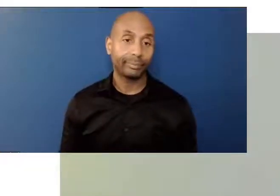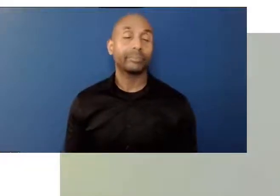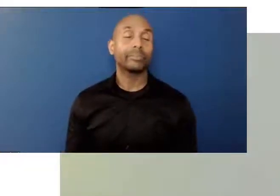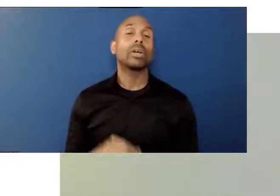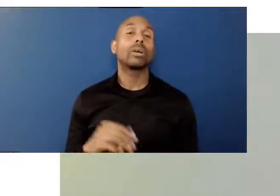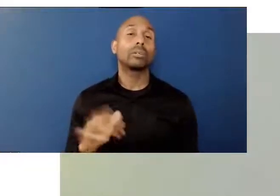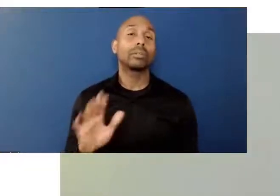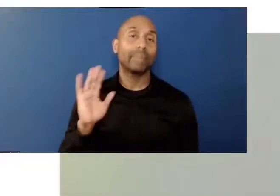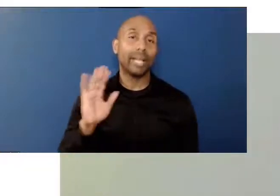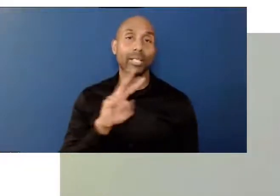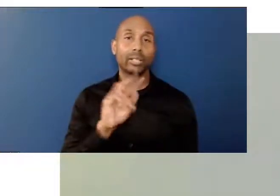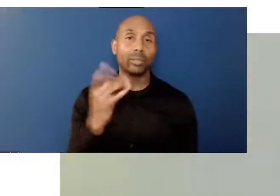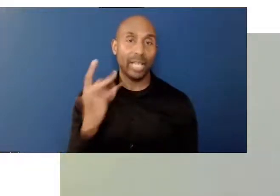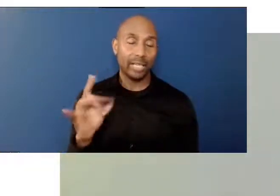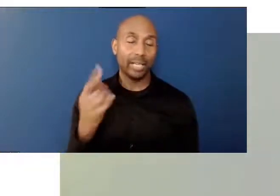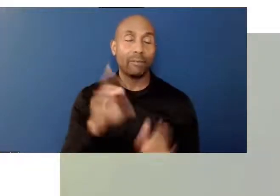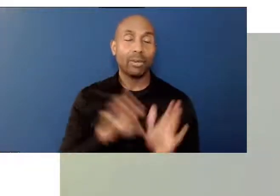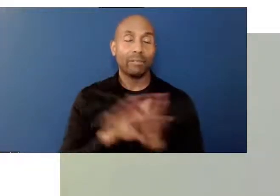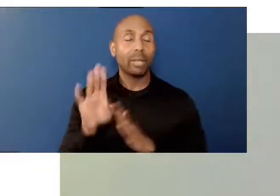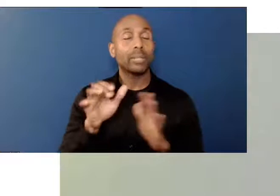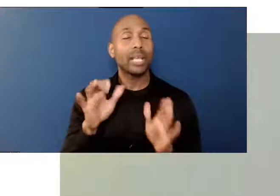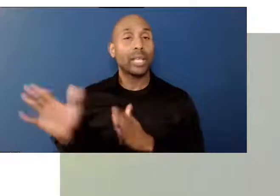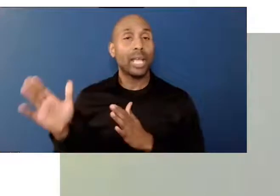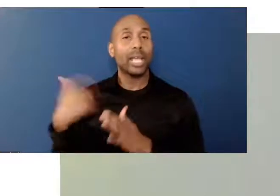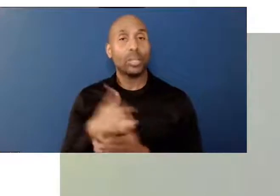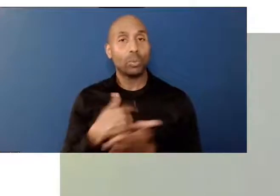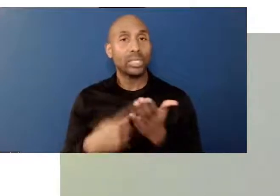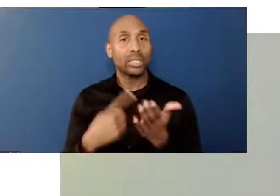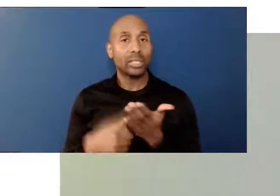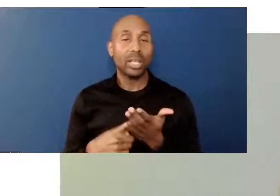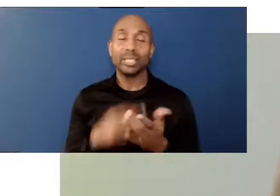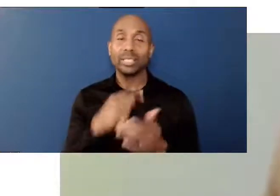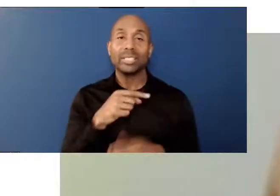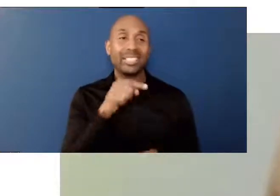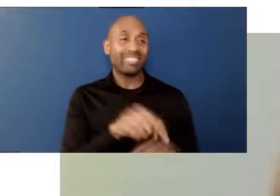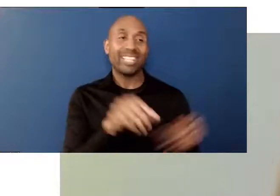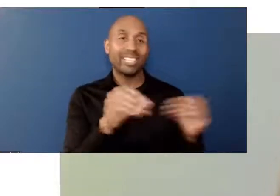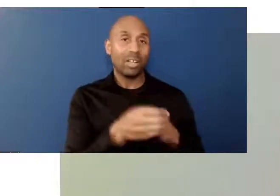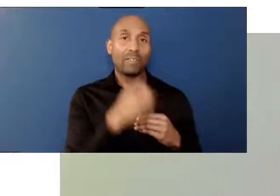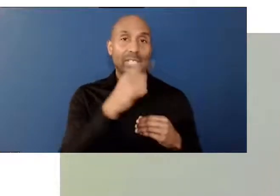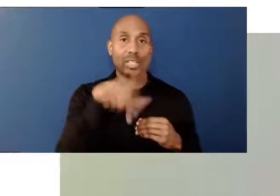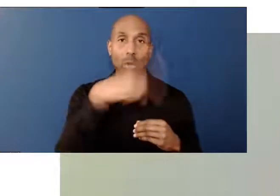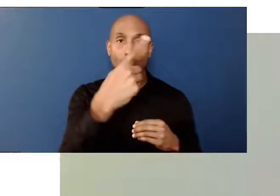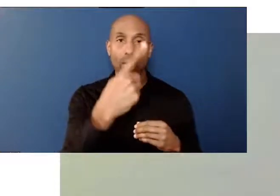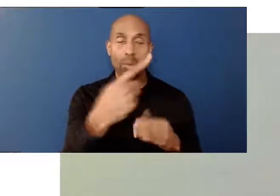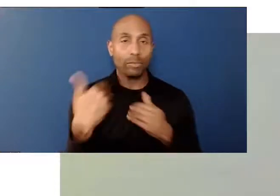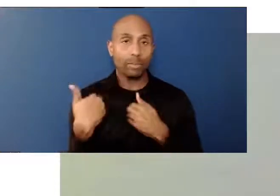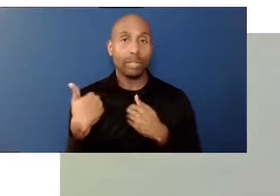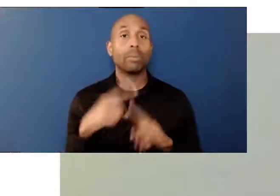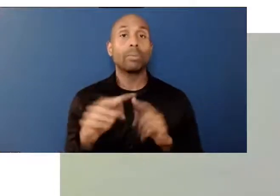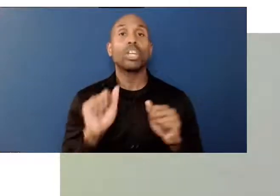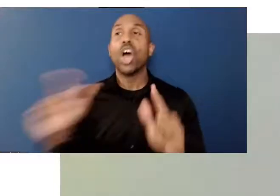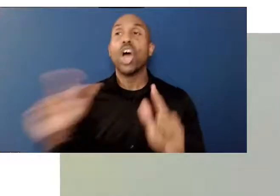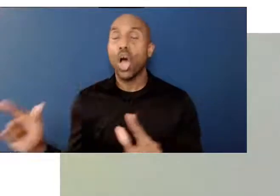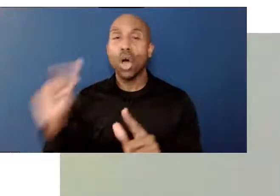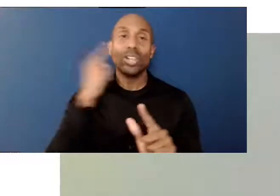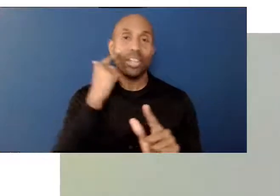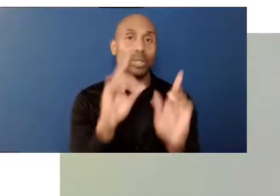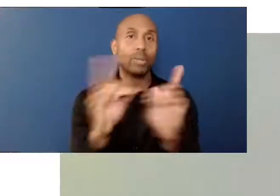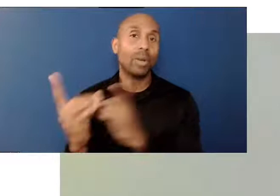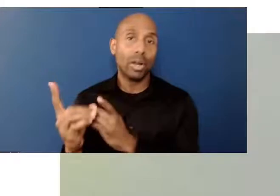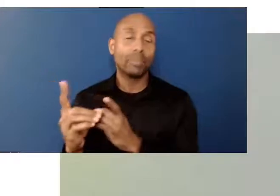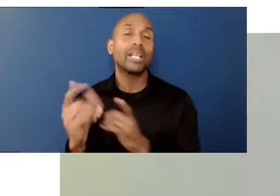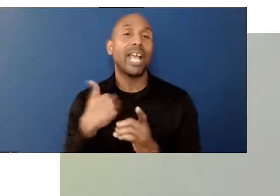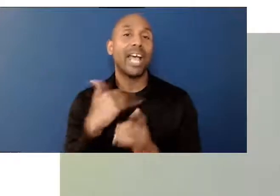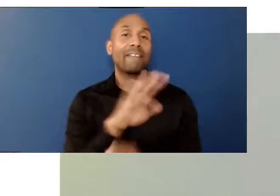we've talked about how it's not just about the Directorate, all departments have a role to play in accessibility, government established a